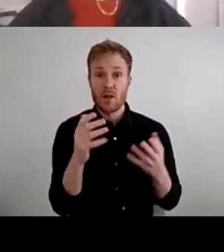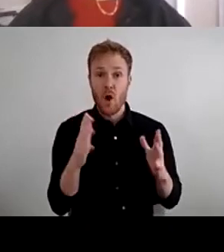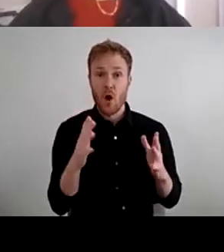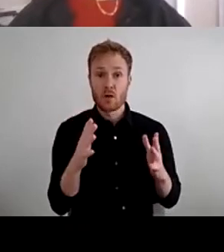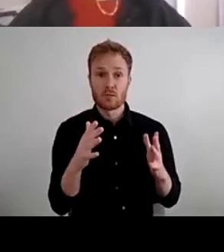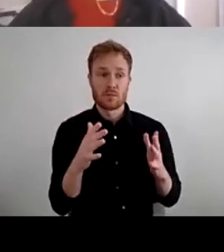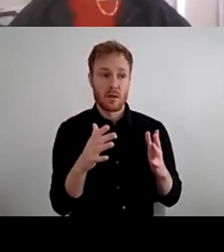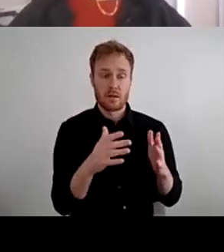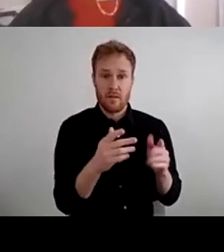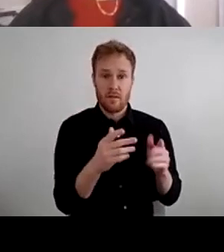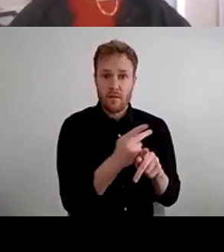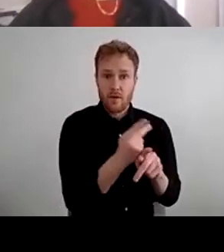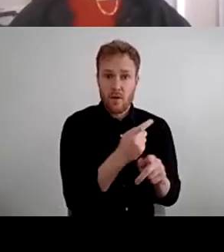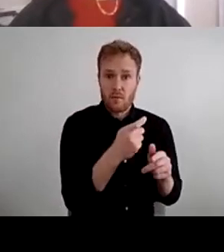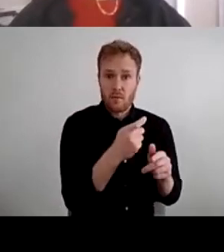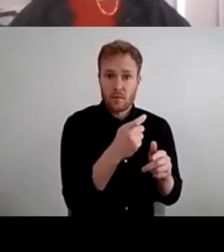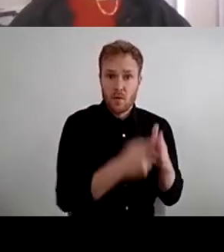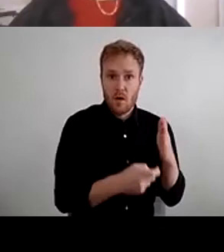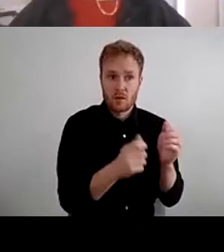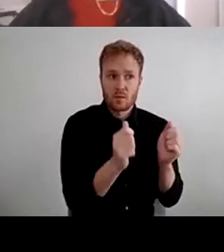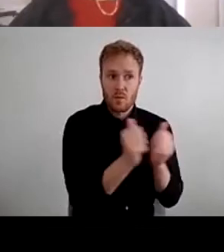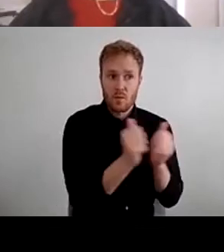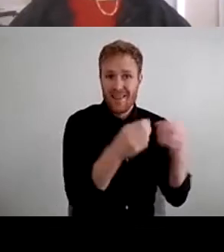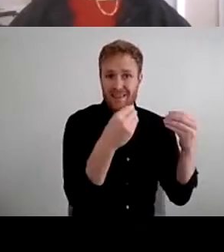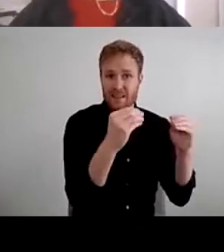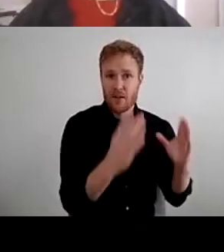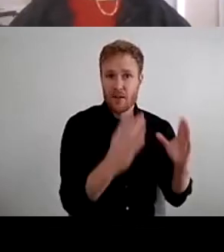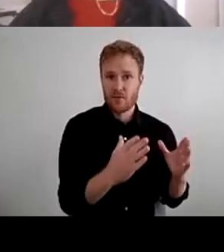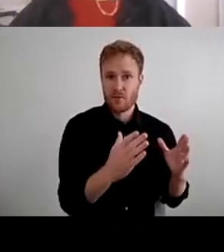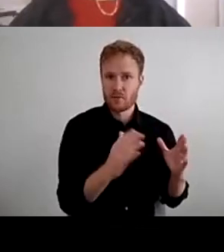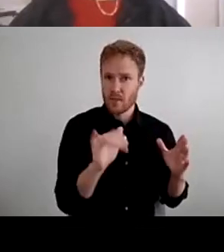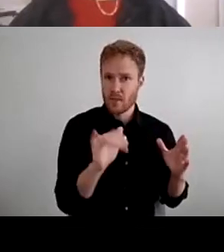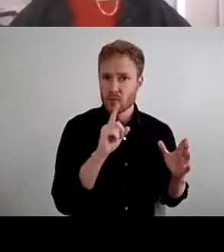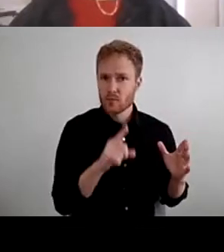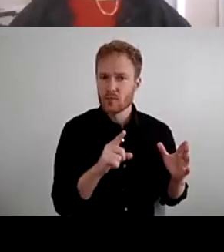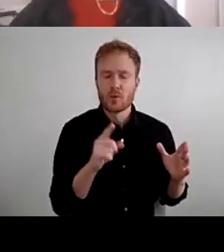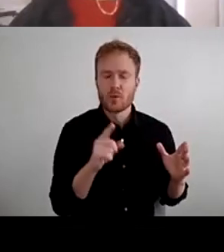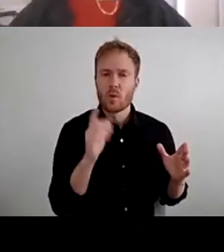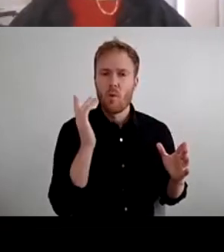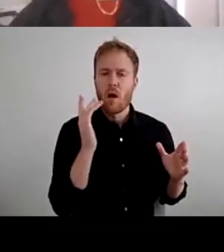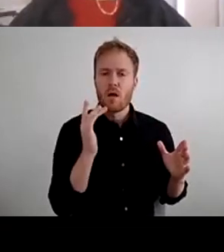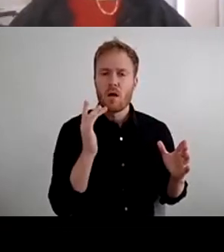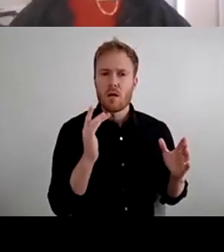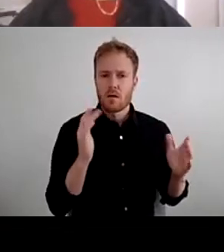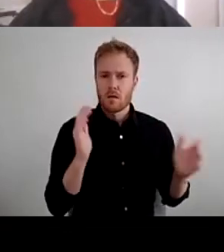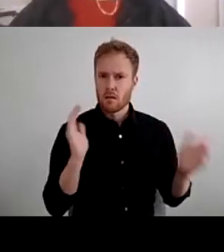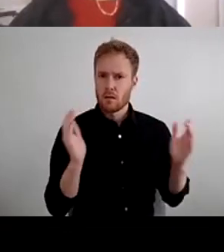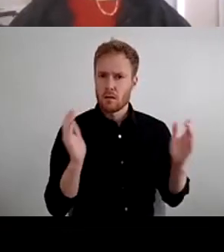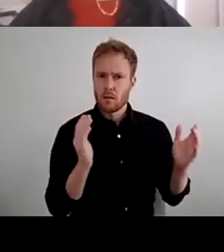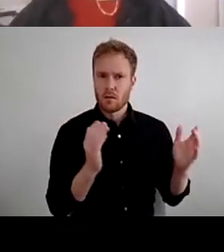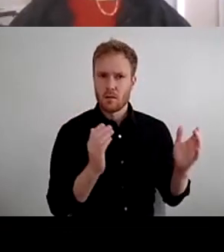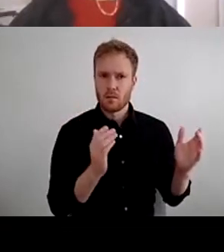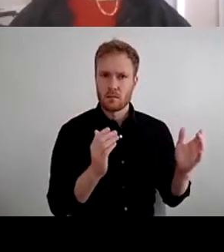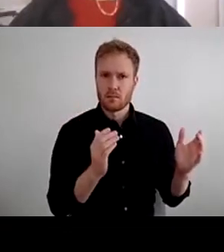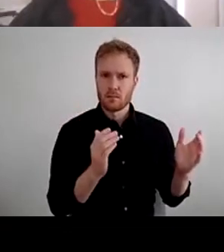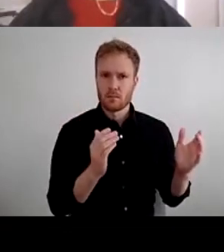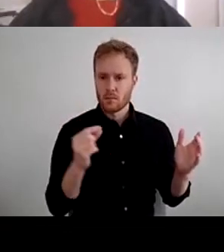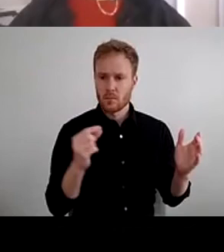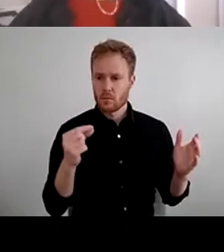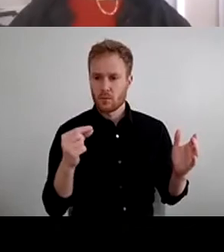vendor. Is that true? And can you address the discrepancy between, you know, a general Google